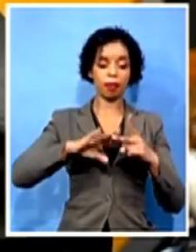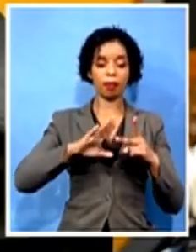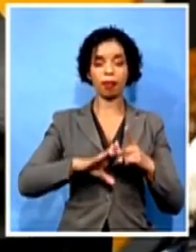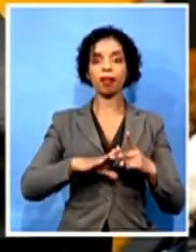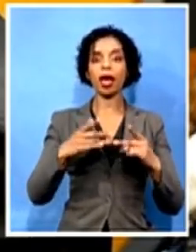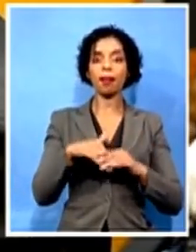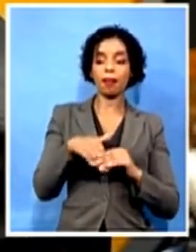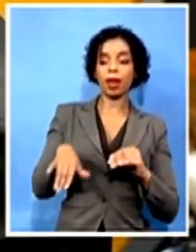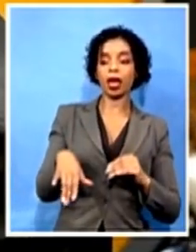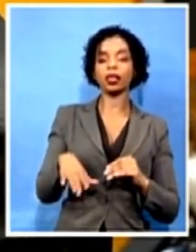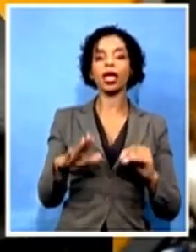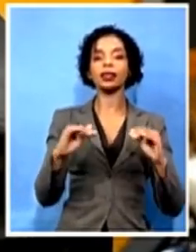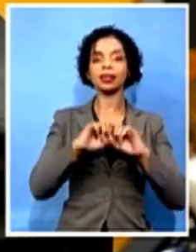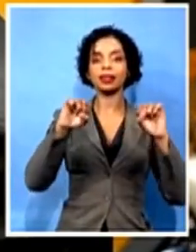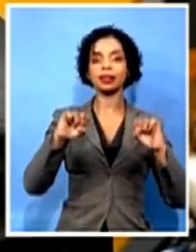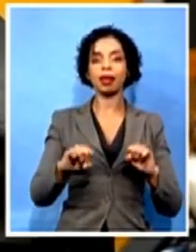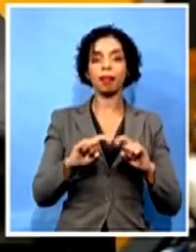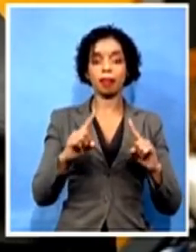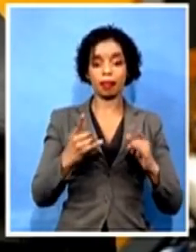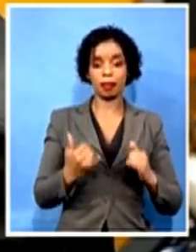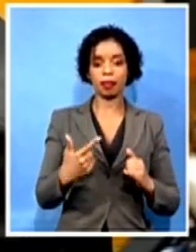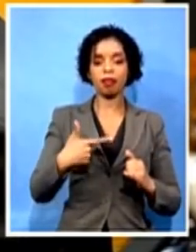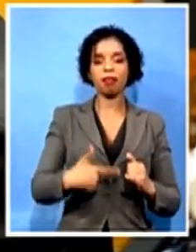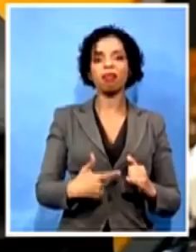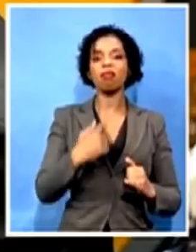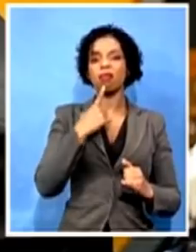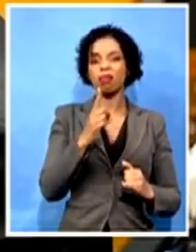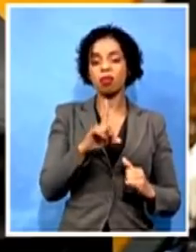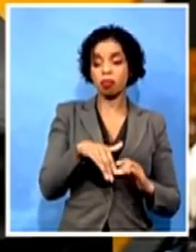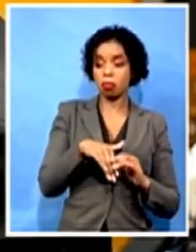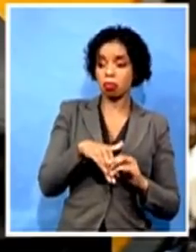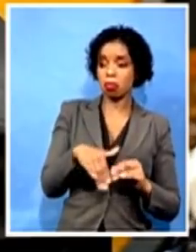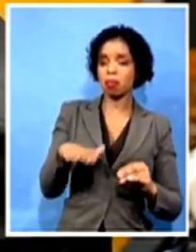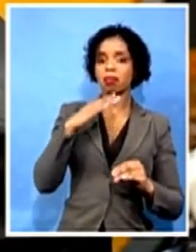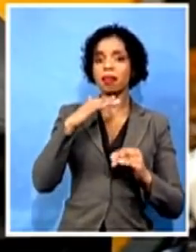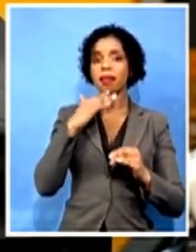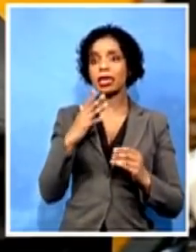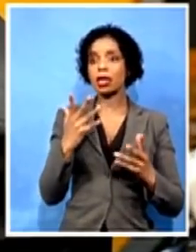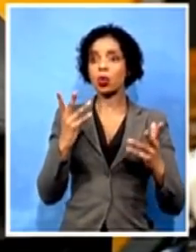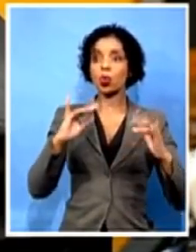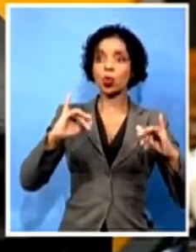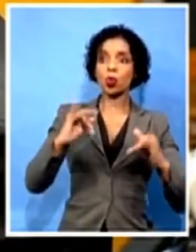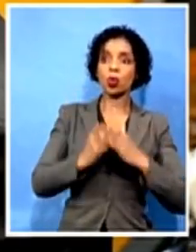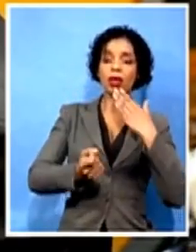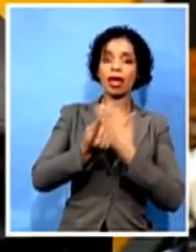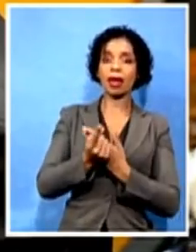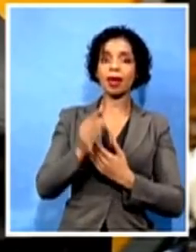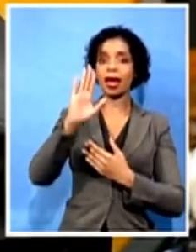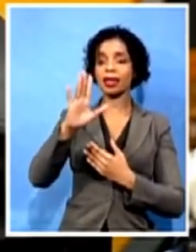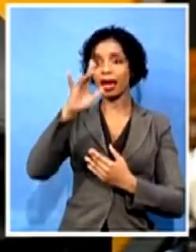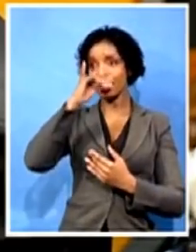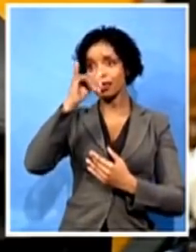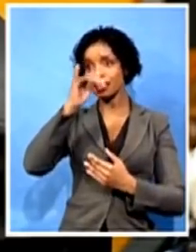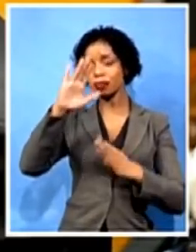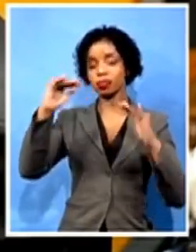nor jeopardise the proper functioning of the criminal justice system. 64E, exceptional circumstances, presence or absence, which may lead